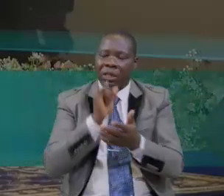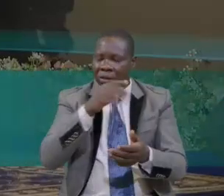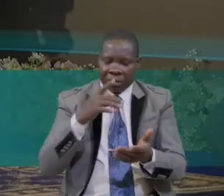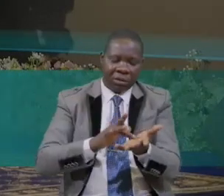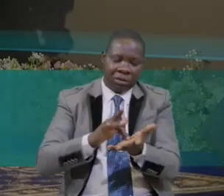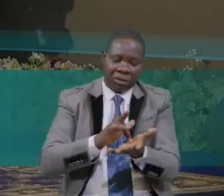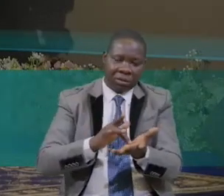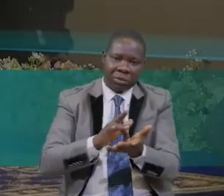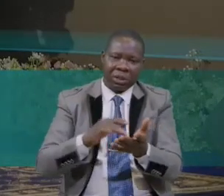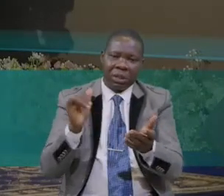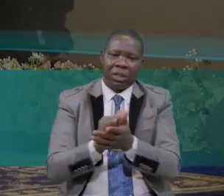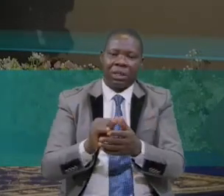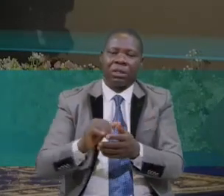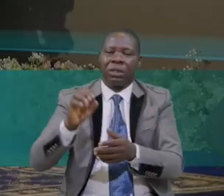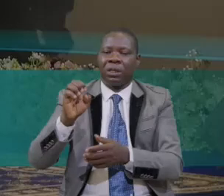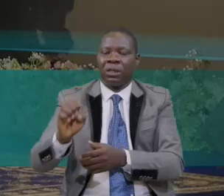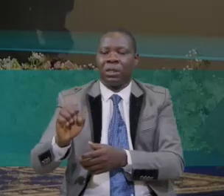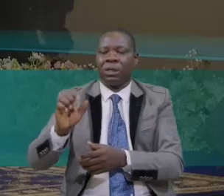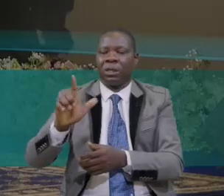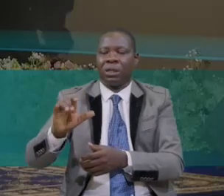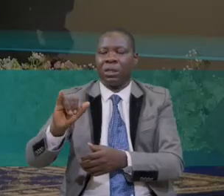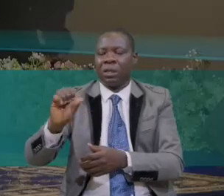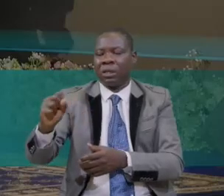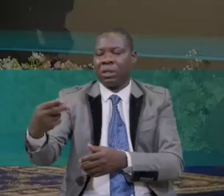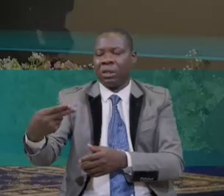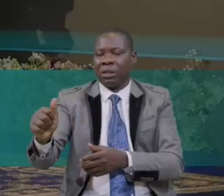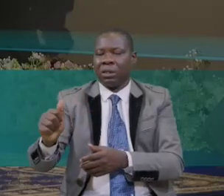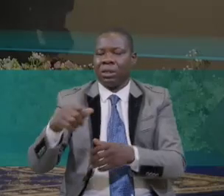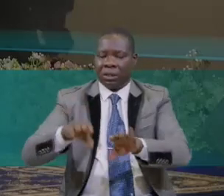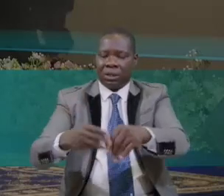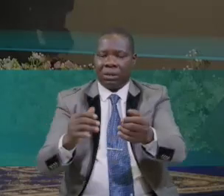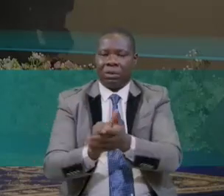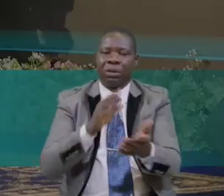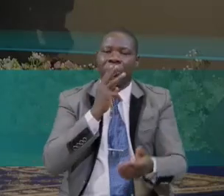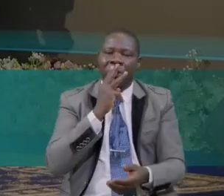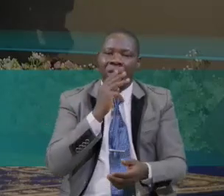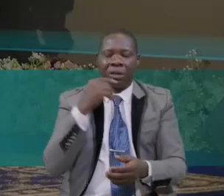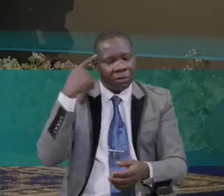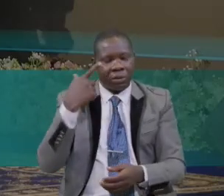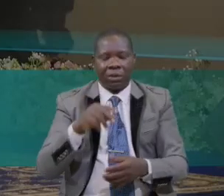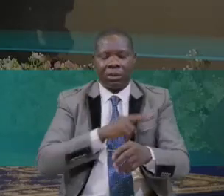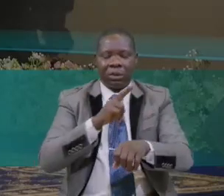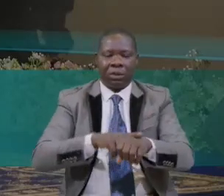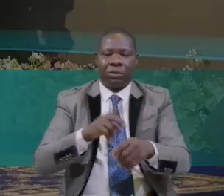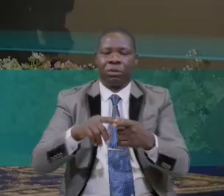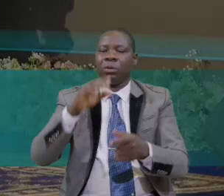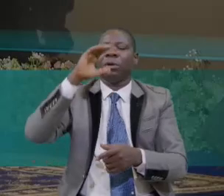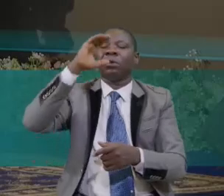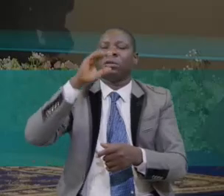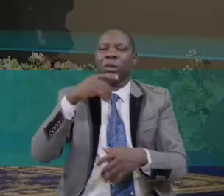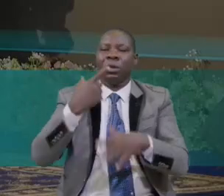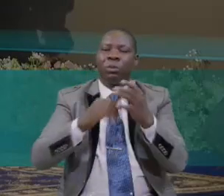Elisha gave that water for the nation to drink. What's in that for